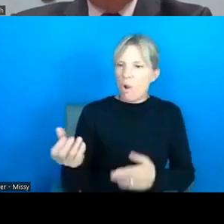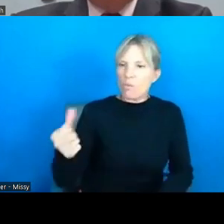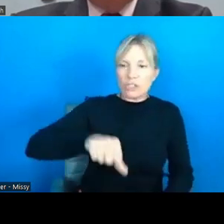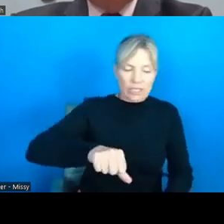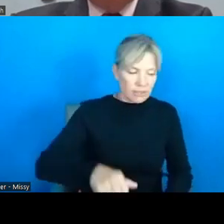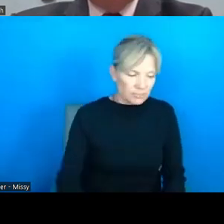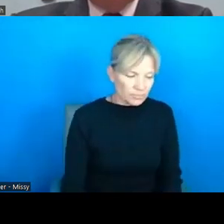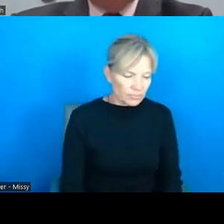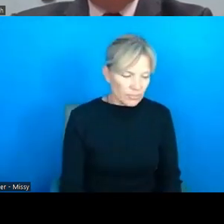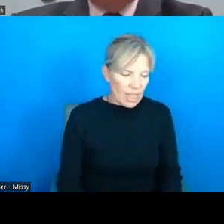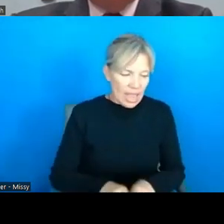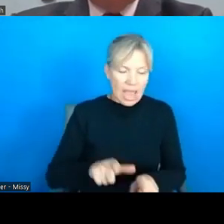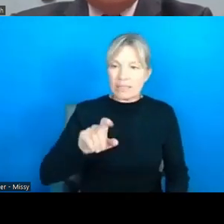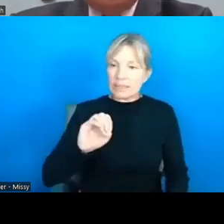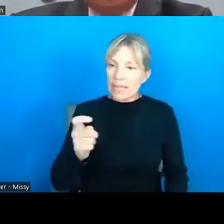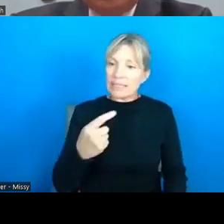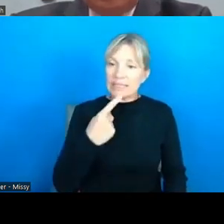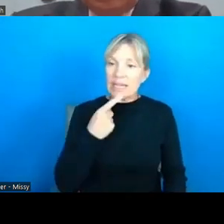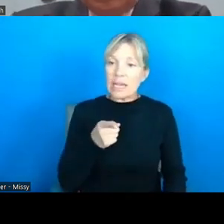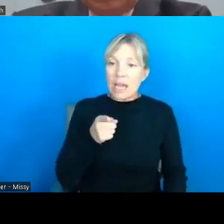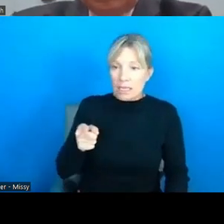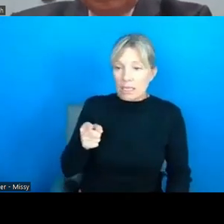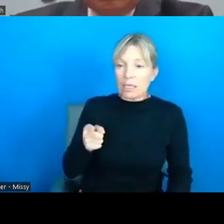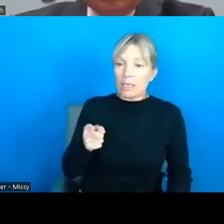And as Lex told you, he had a center in